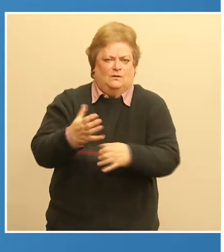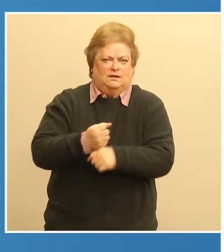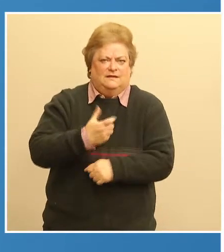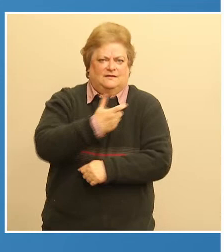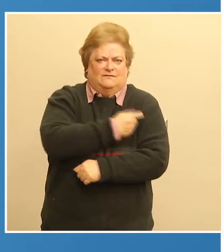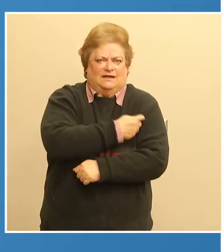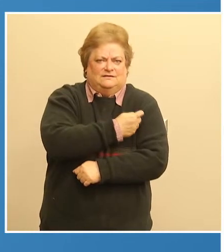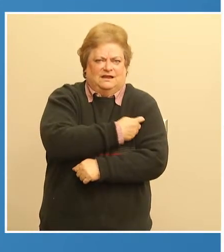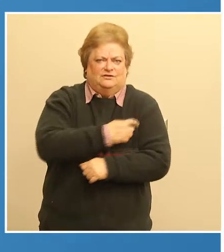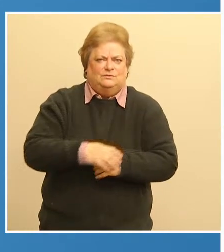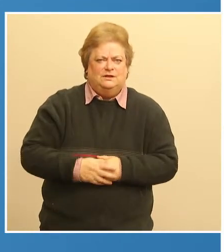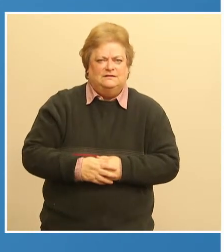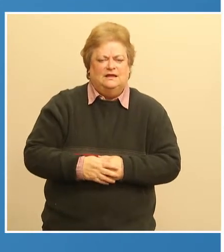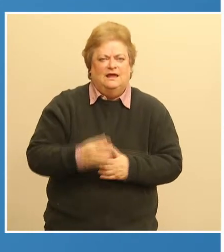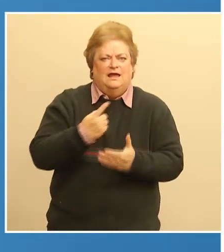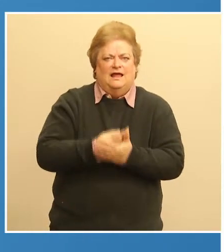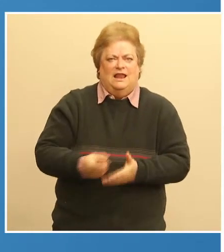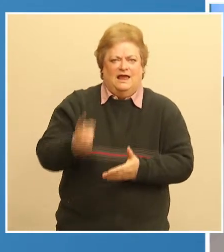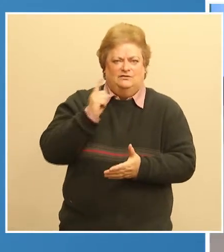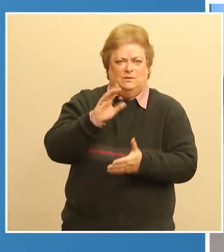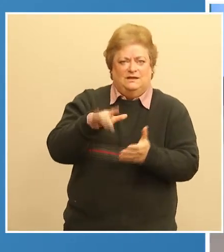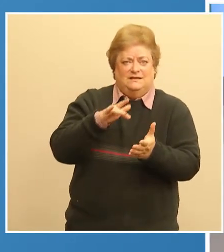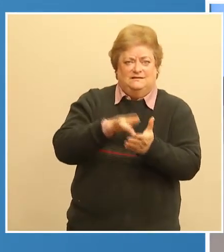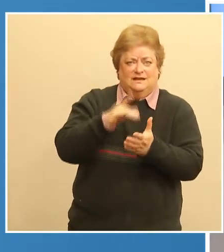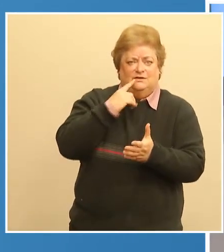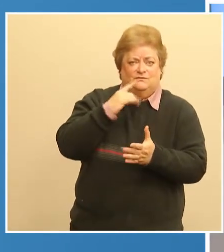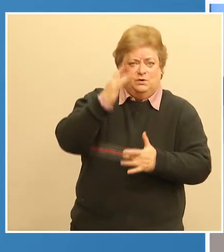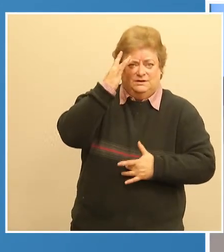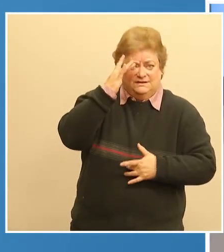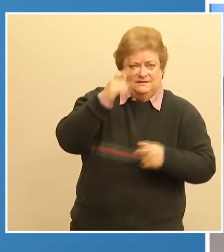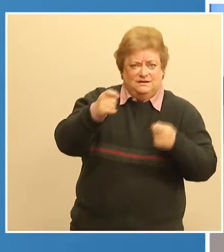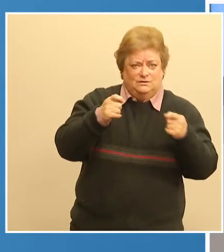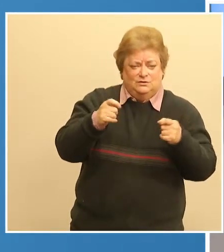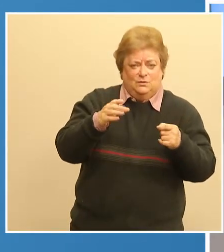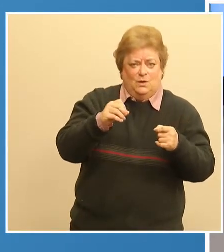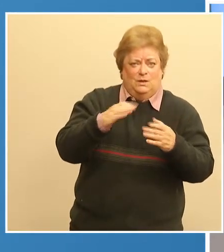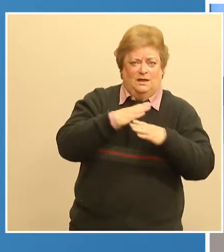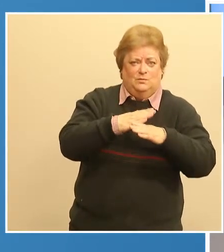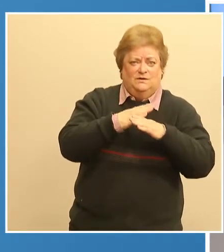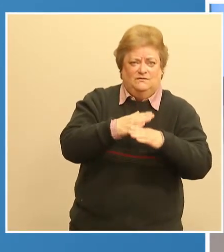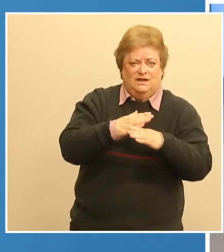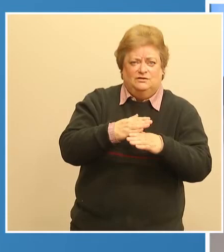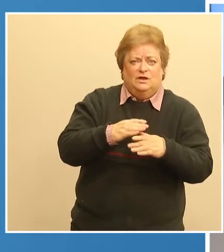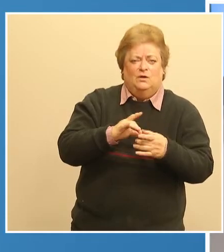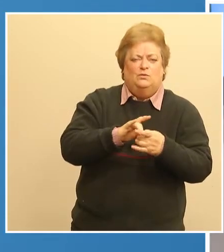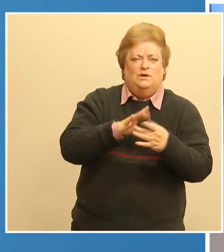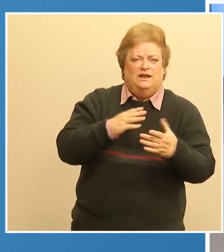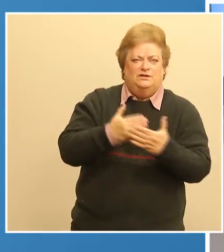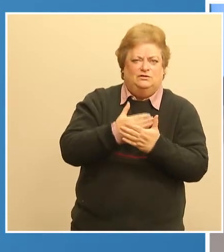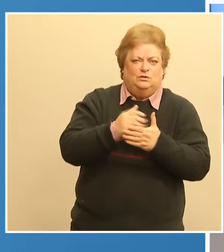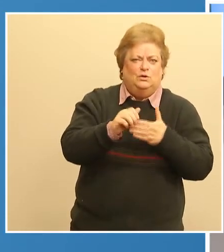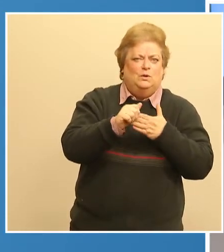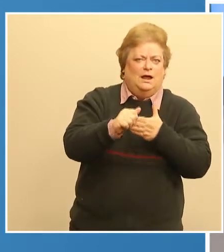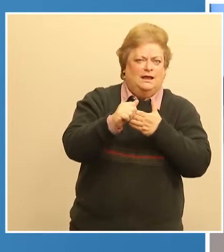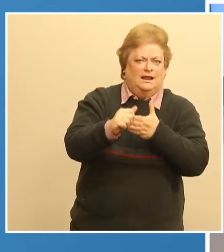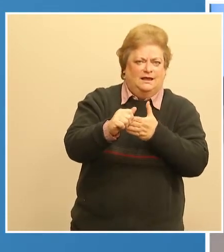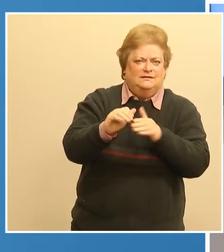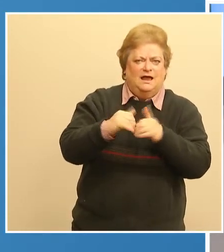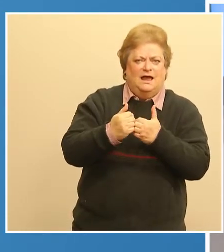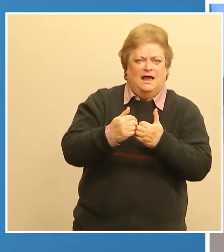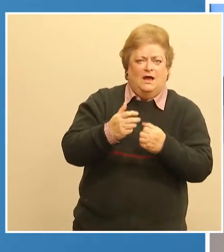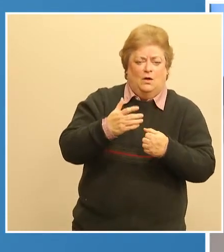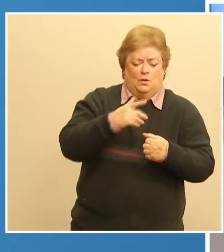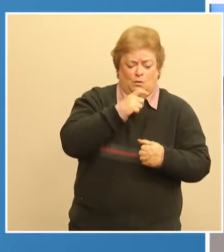vaccinations. Last week, the Center for Disease Control and Prevention released new guidelines related to how fully vaccinated